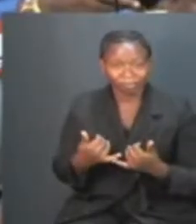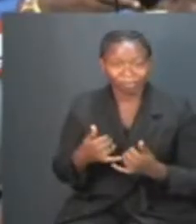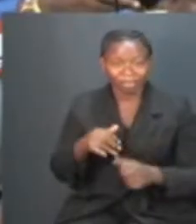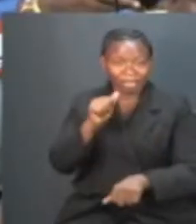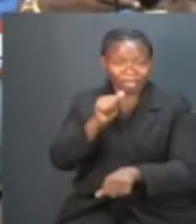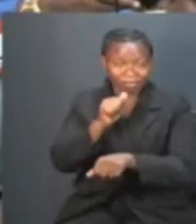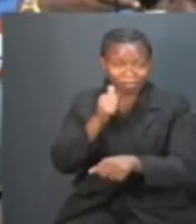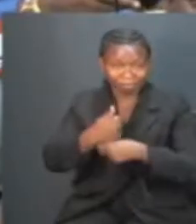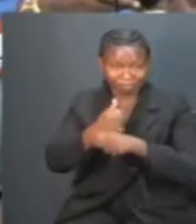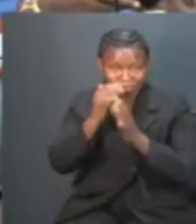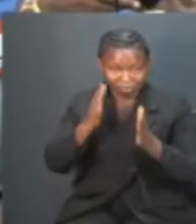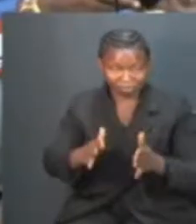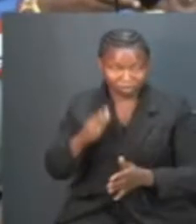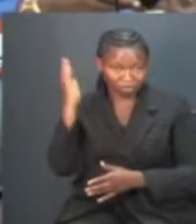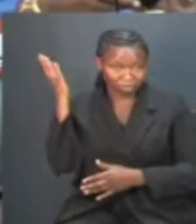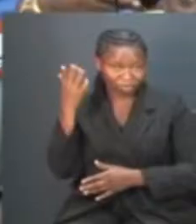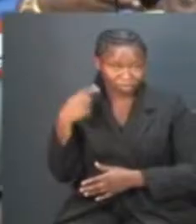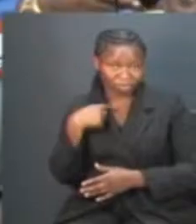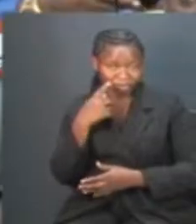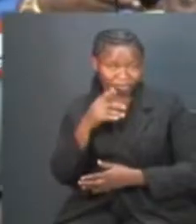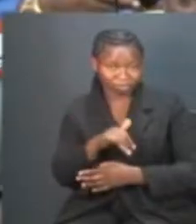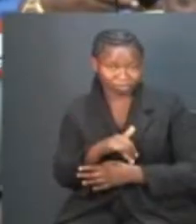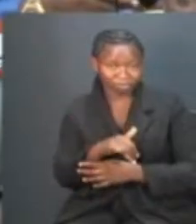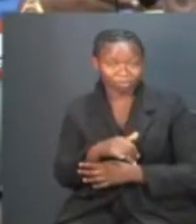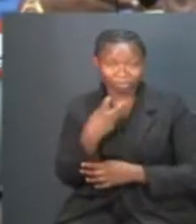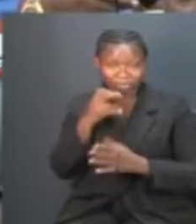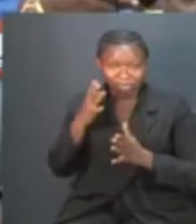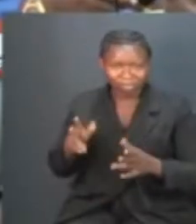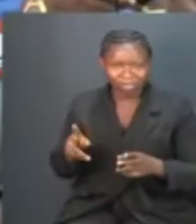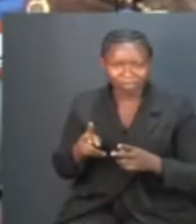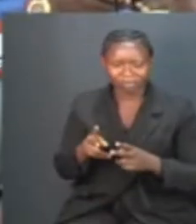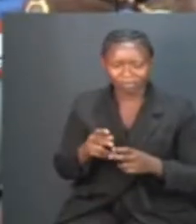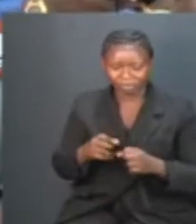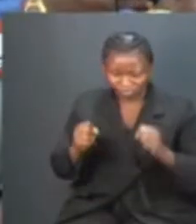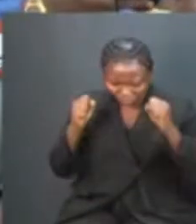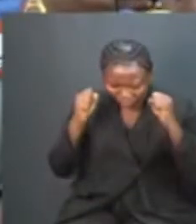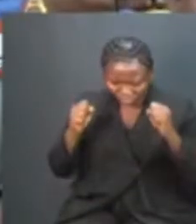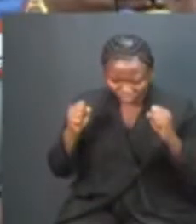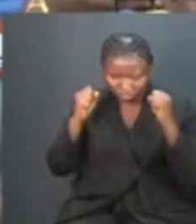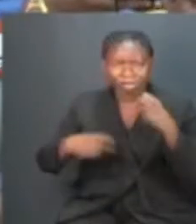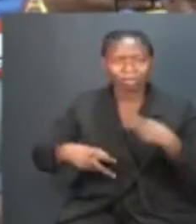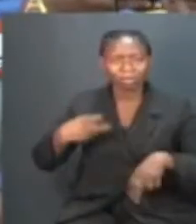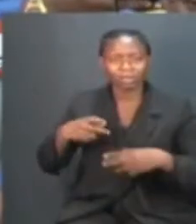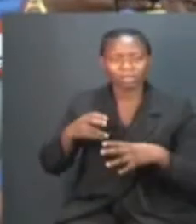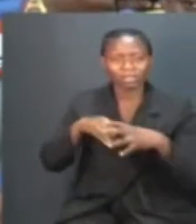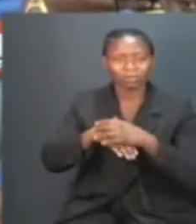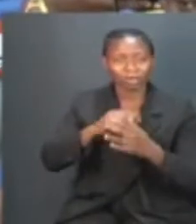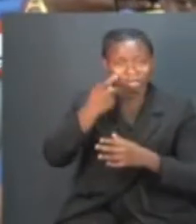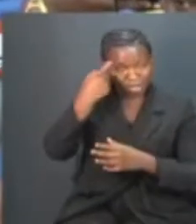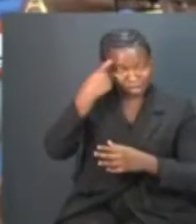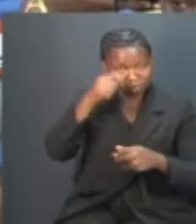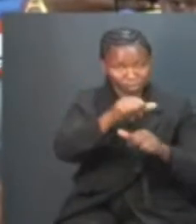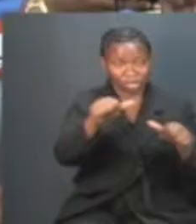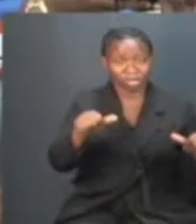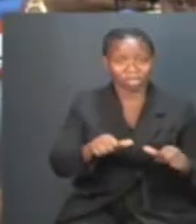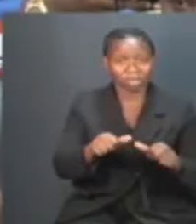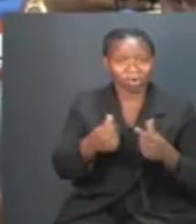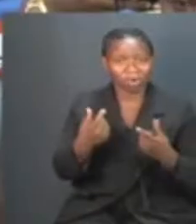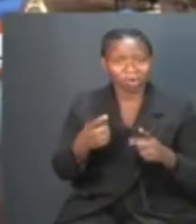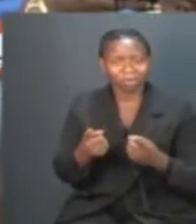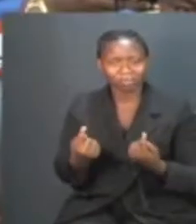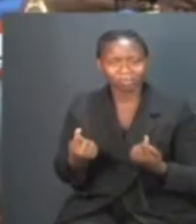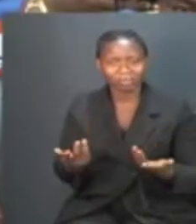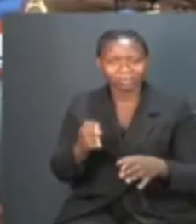the statement even did put across, Mr. Speaker, it's a very serious matter even within the government sector when it comes to